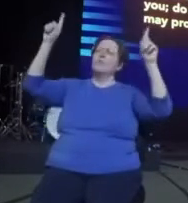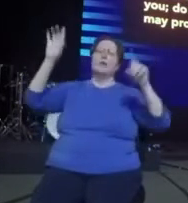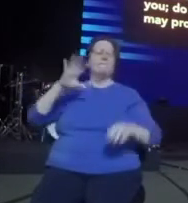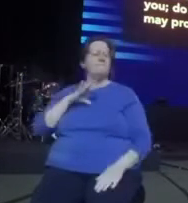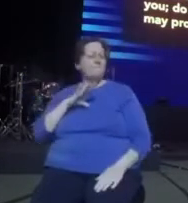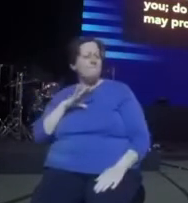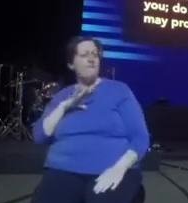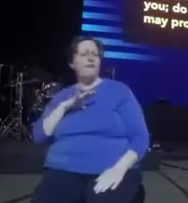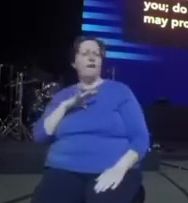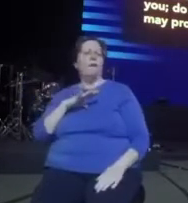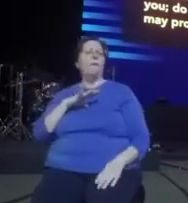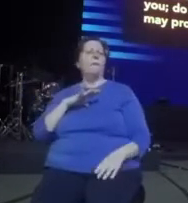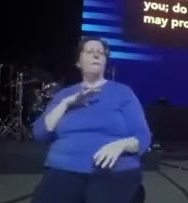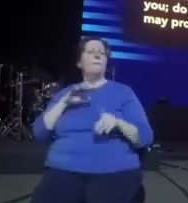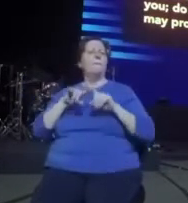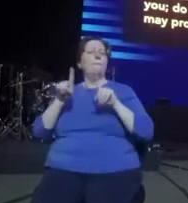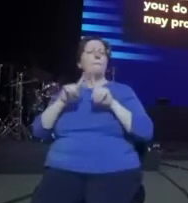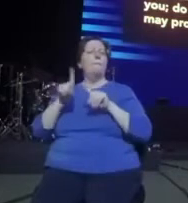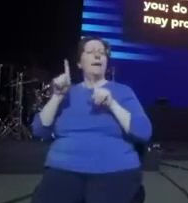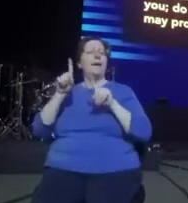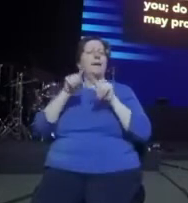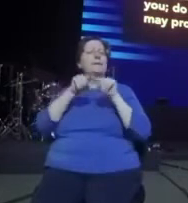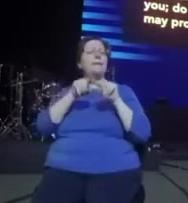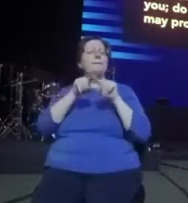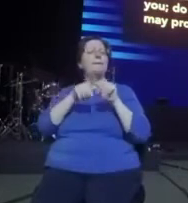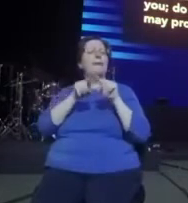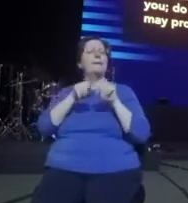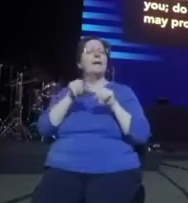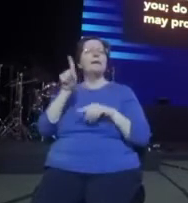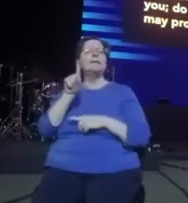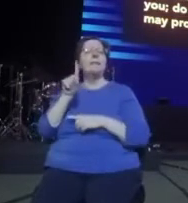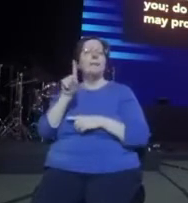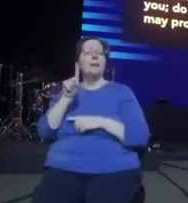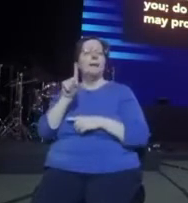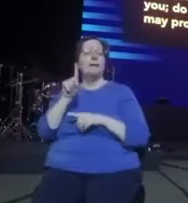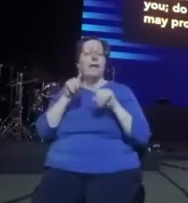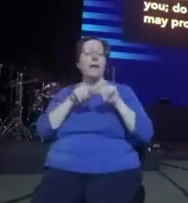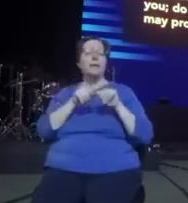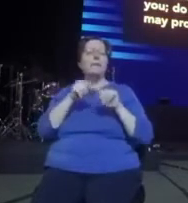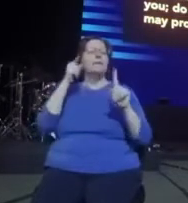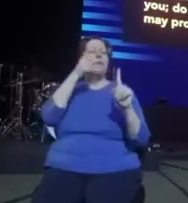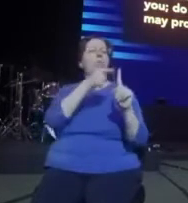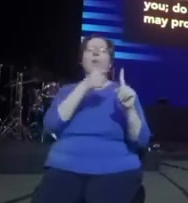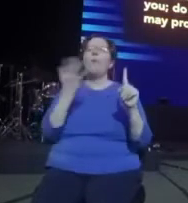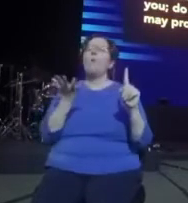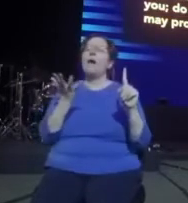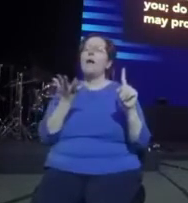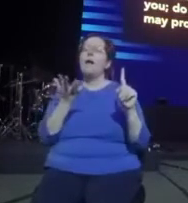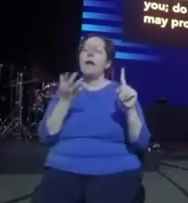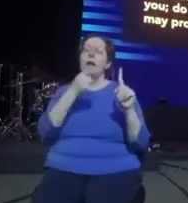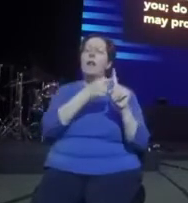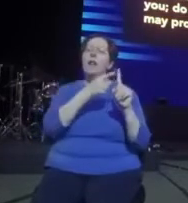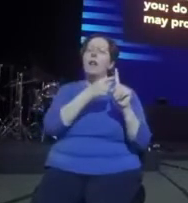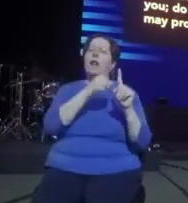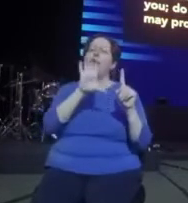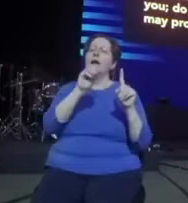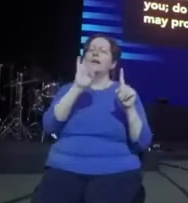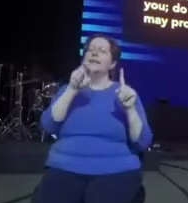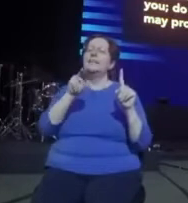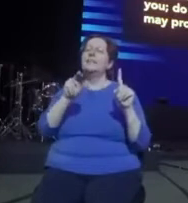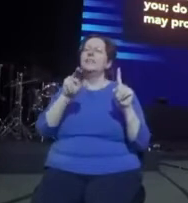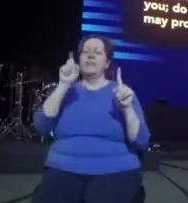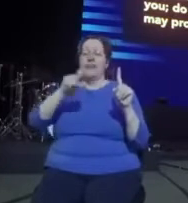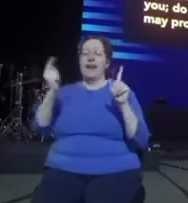things, but there's also a contingency right there. And the contingency is that there are conditions that I have to